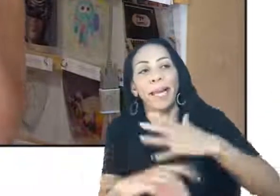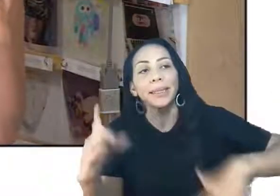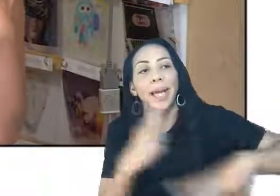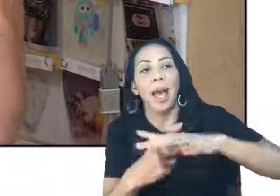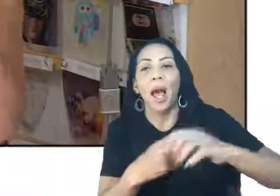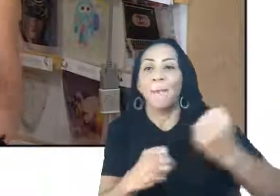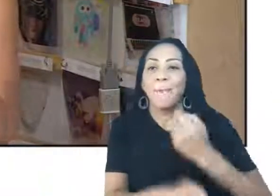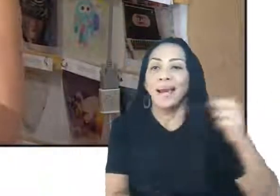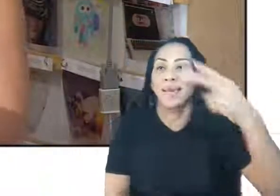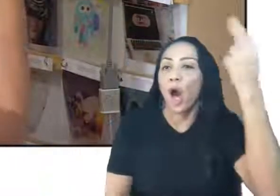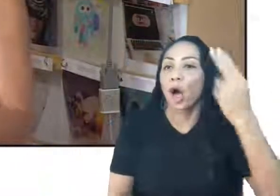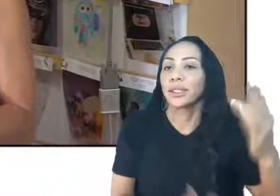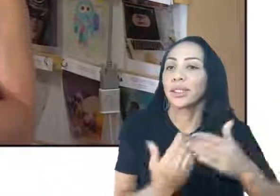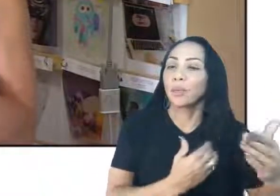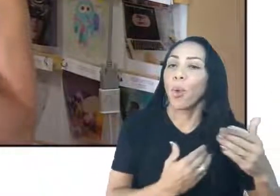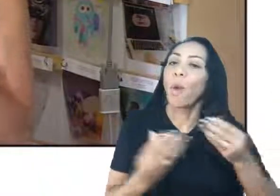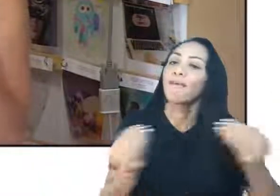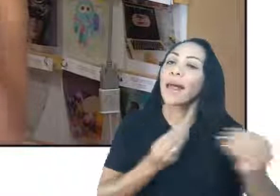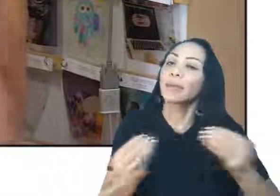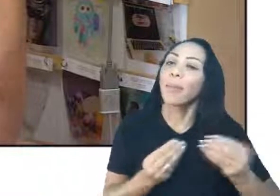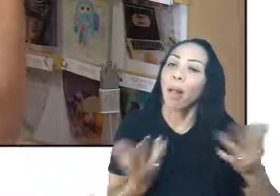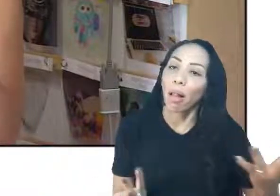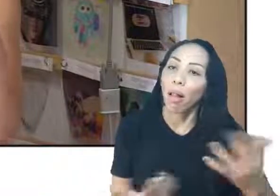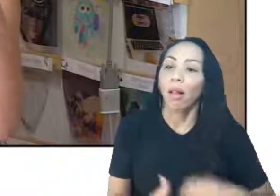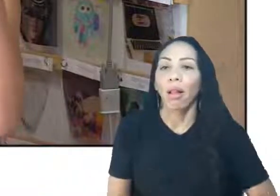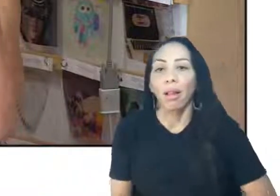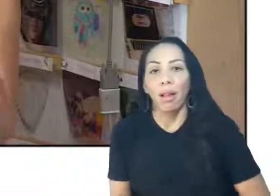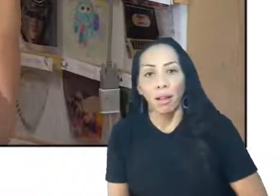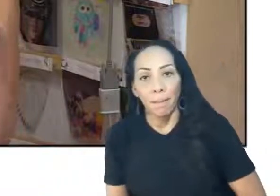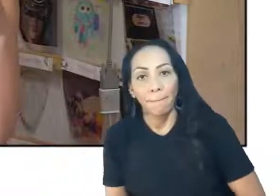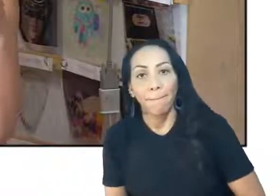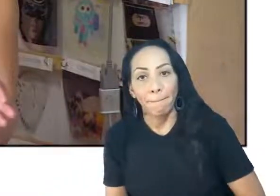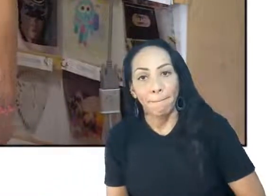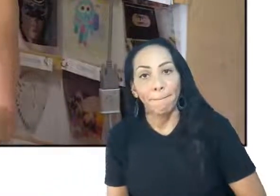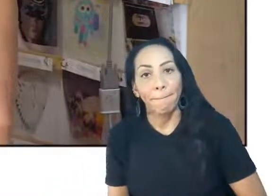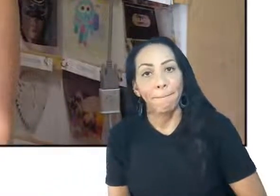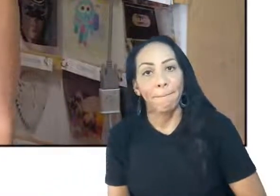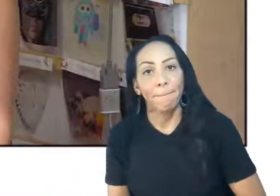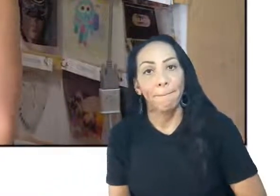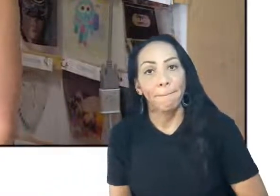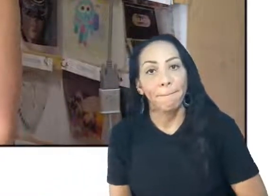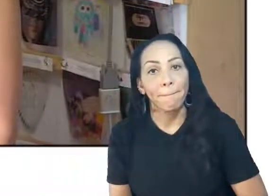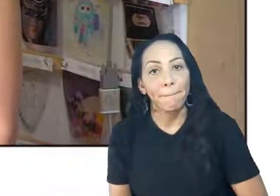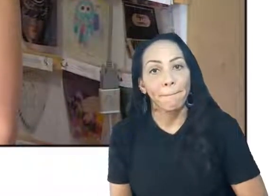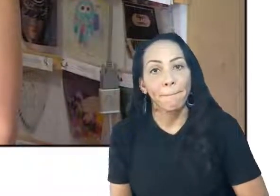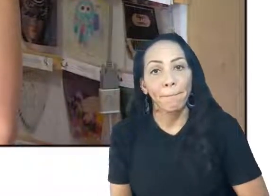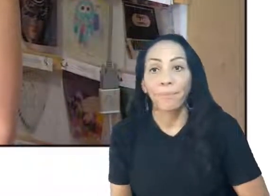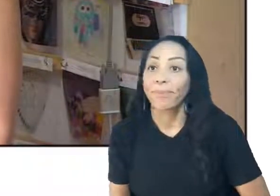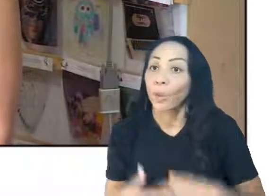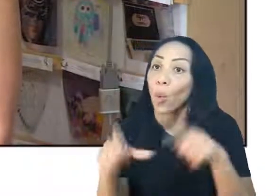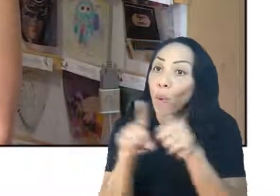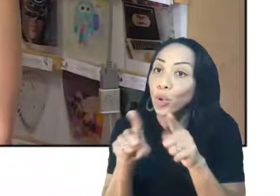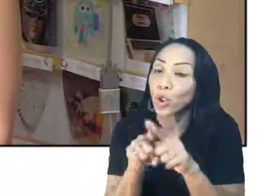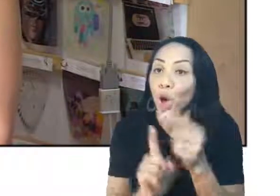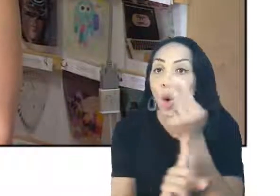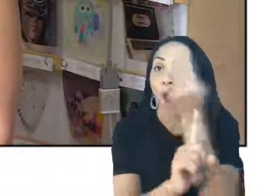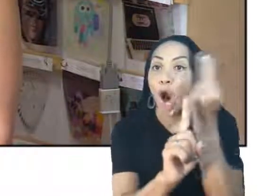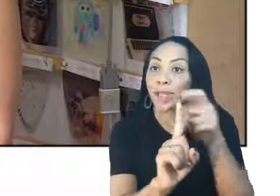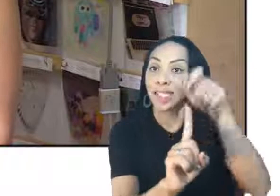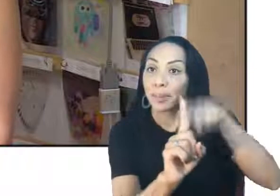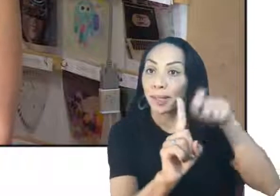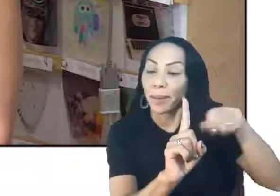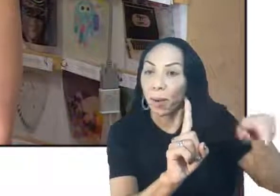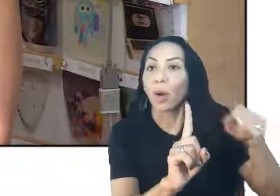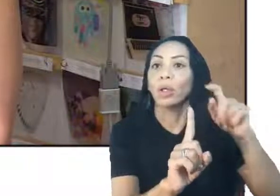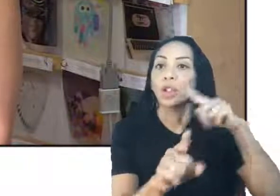to even take it upon themselves to develop specific dedicated events. So in the autumn, we're doing an